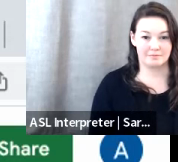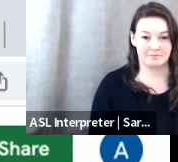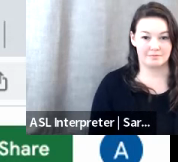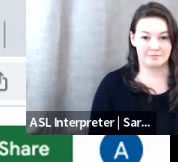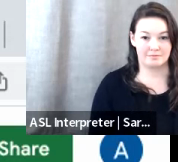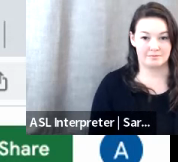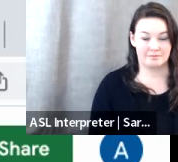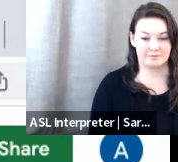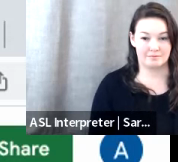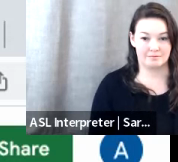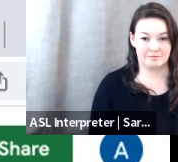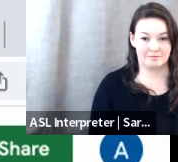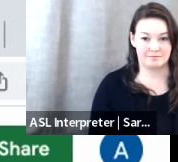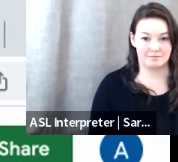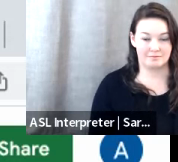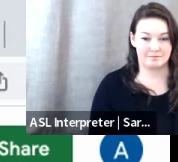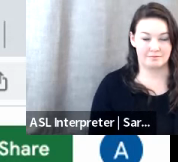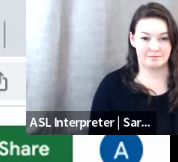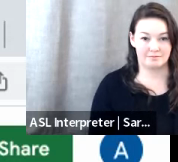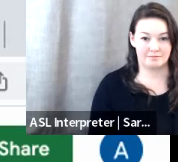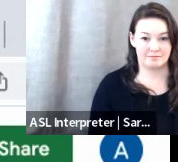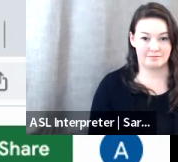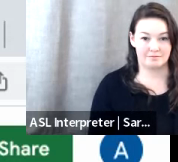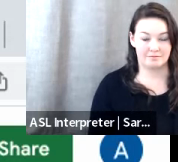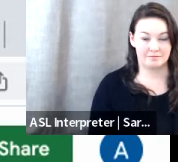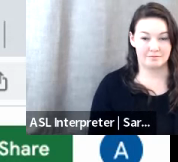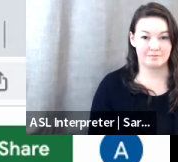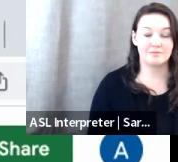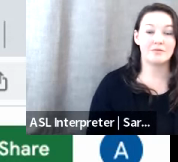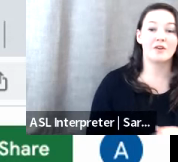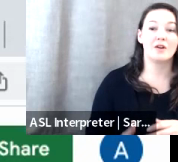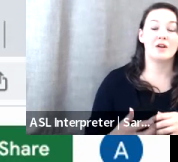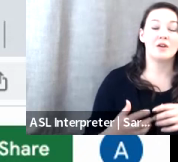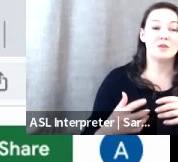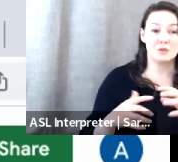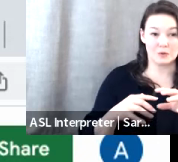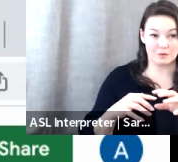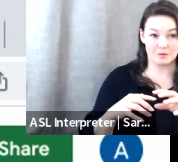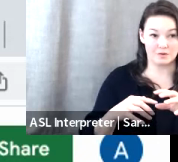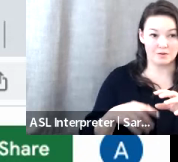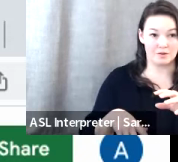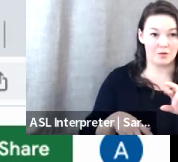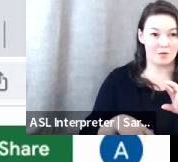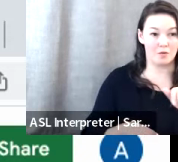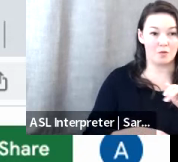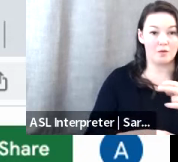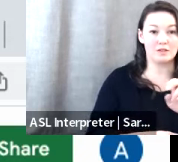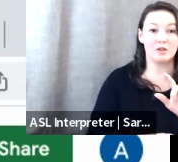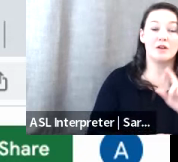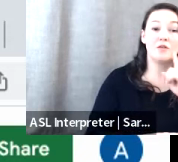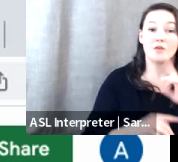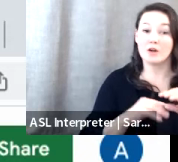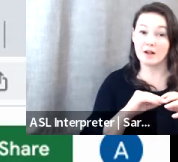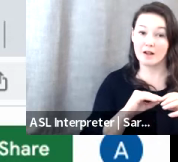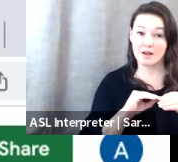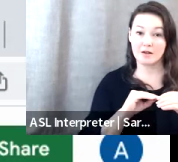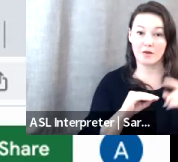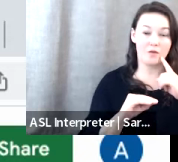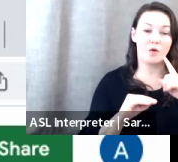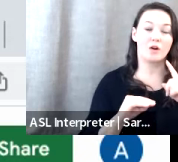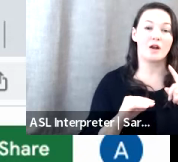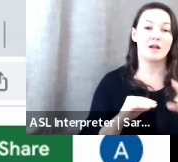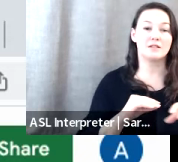Thank you. And to add to that, also resources to provide additional assistance, whether it may